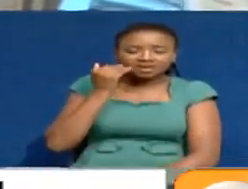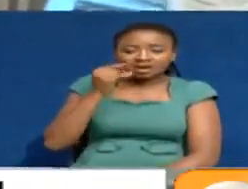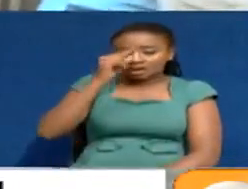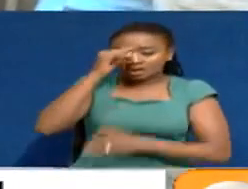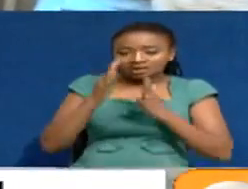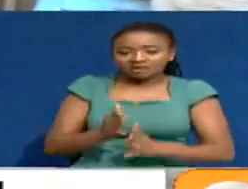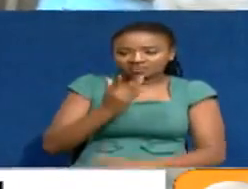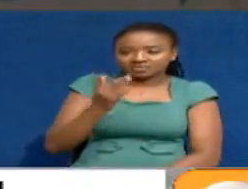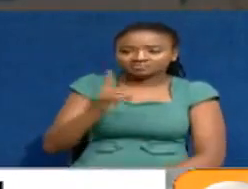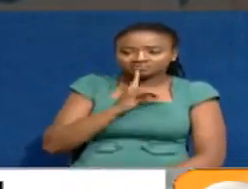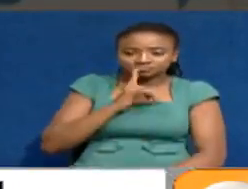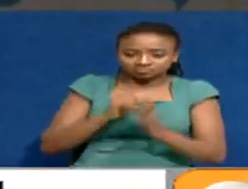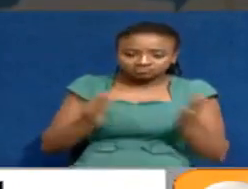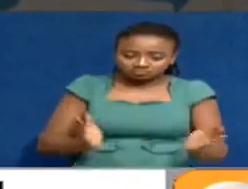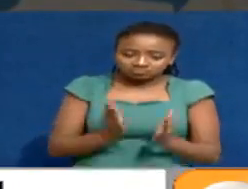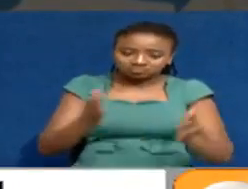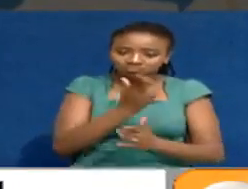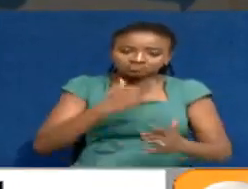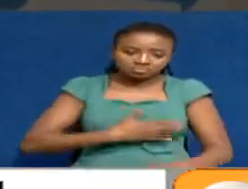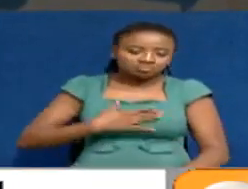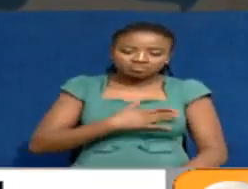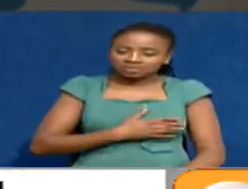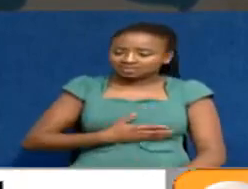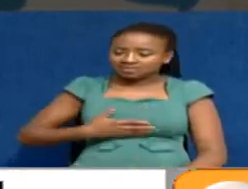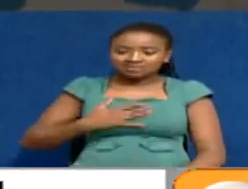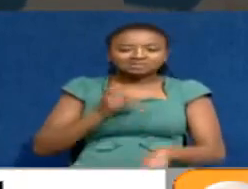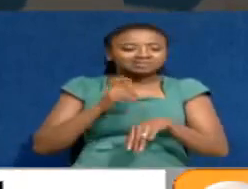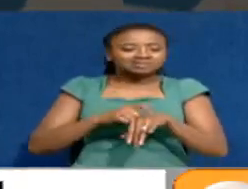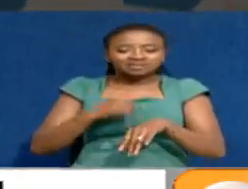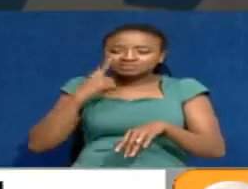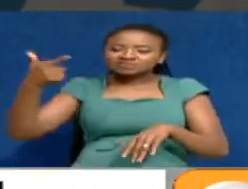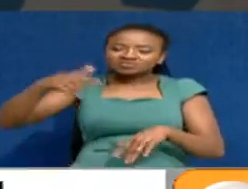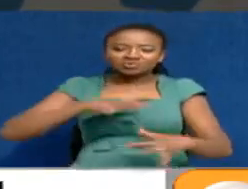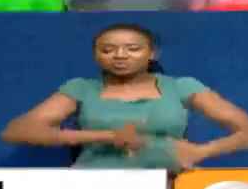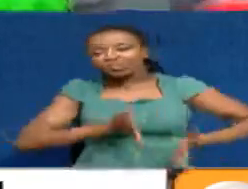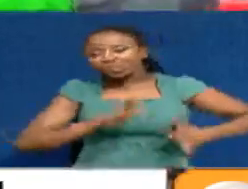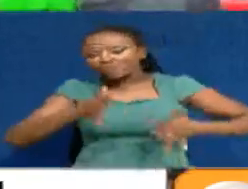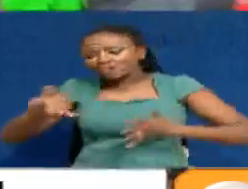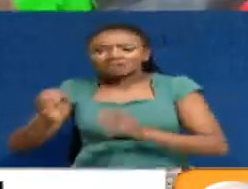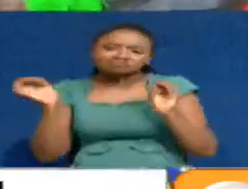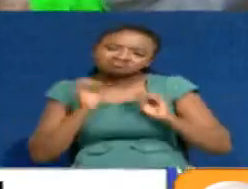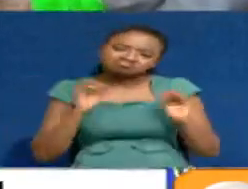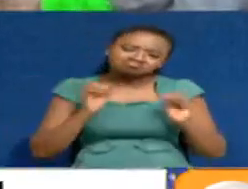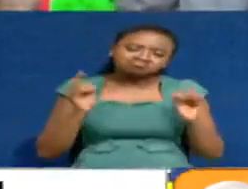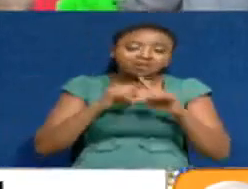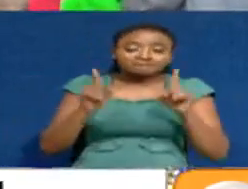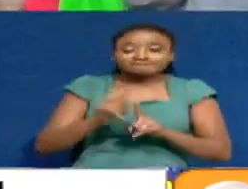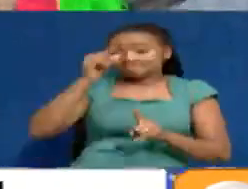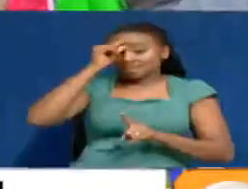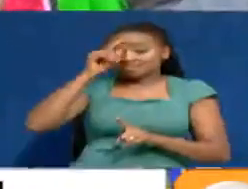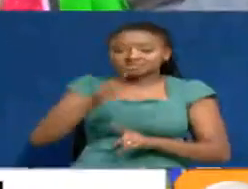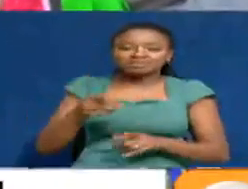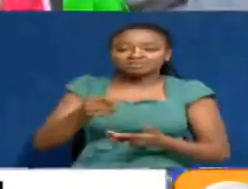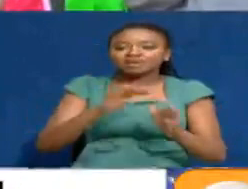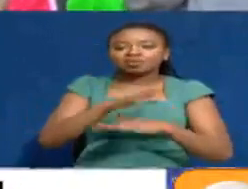Colonel Rasanga urged locals to desist from scrambling for free fuel. This as the government waived all